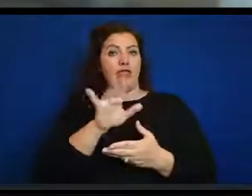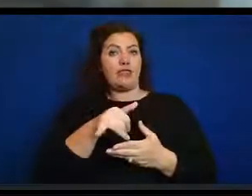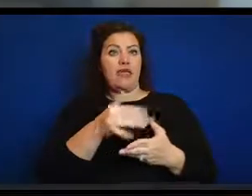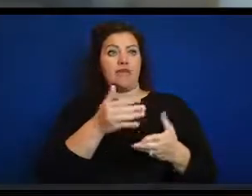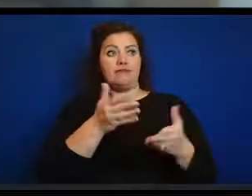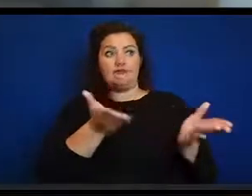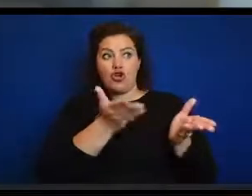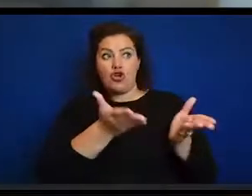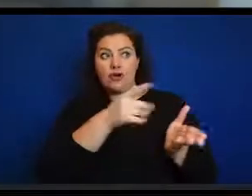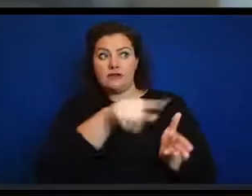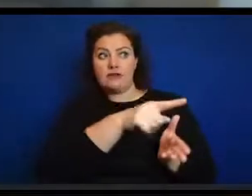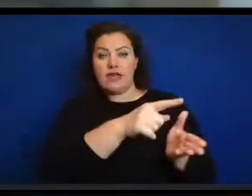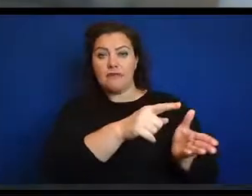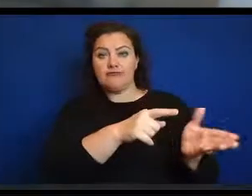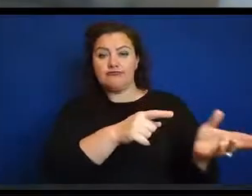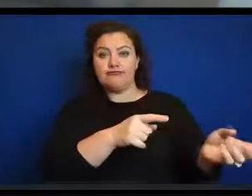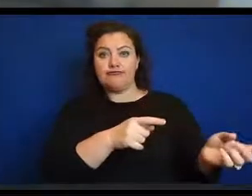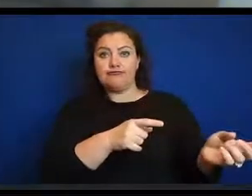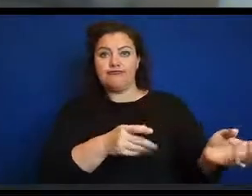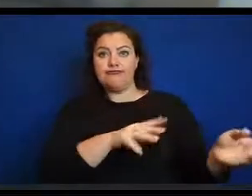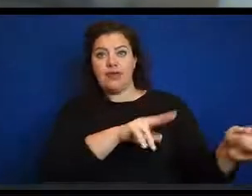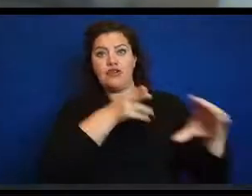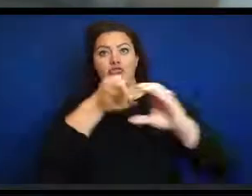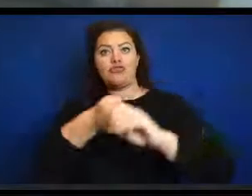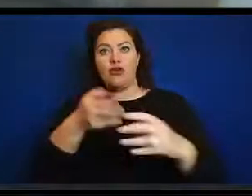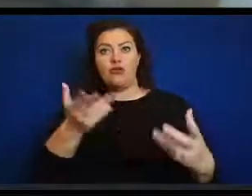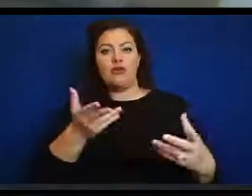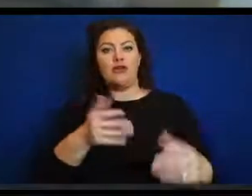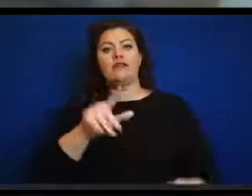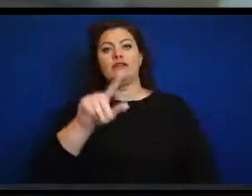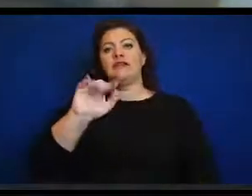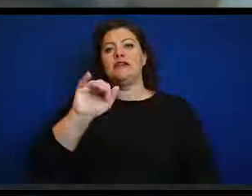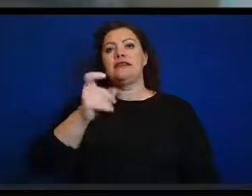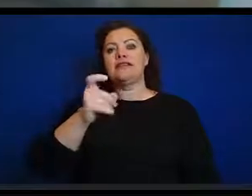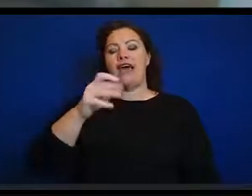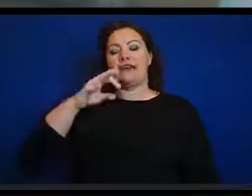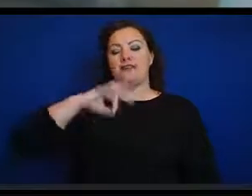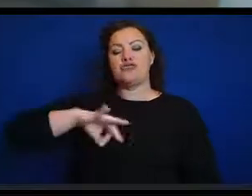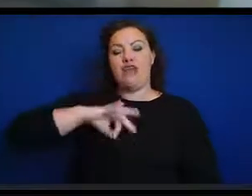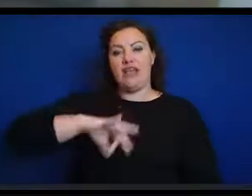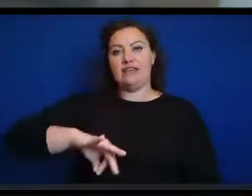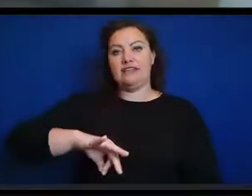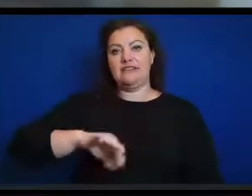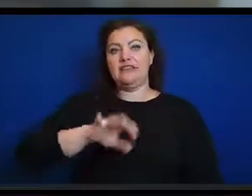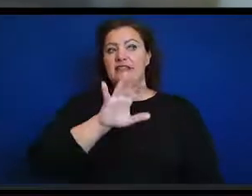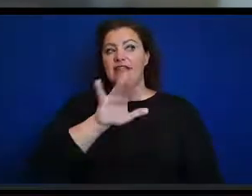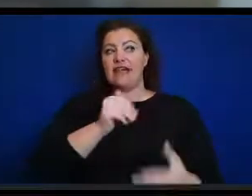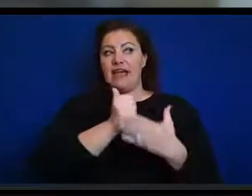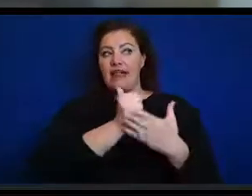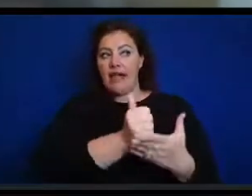table? Bringing them to the table are the tax credits. That helps them